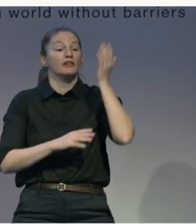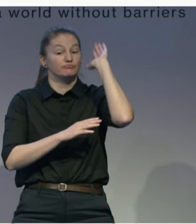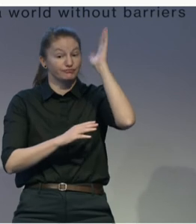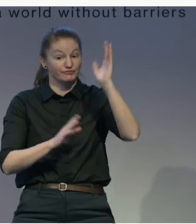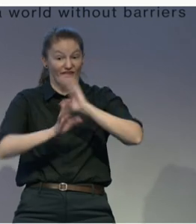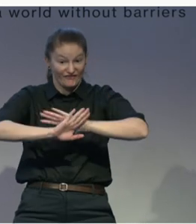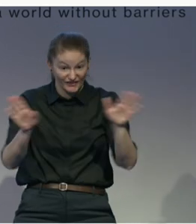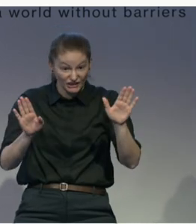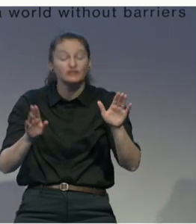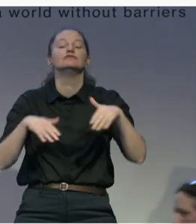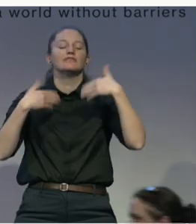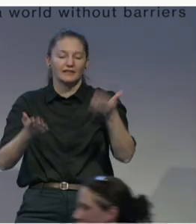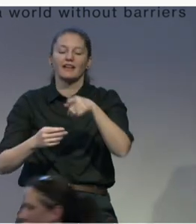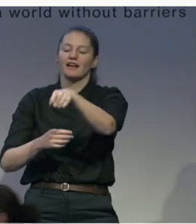Plicka.